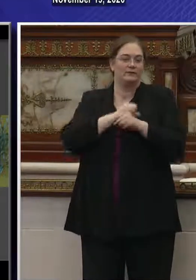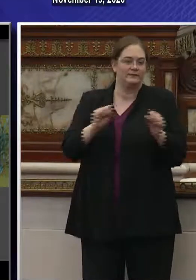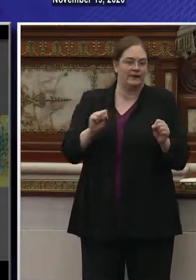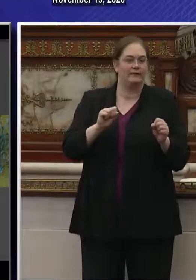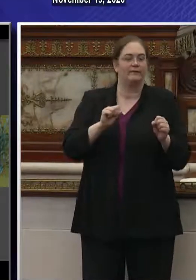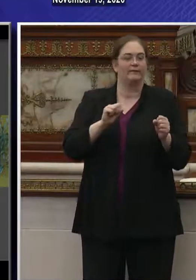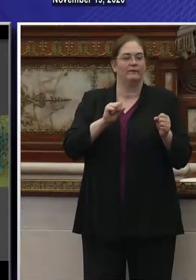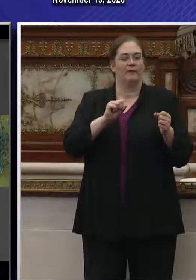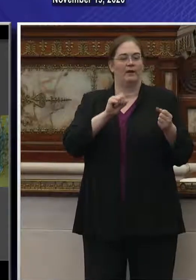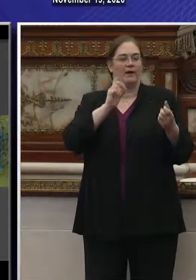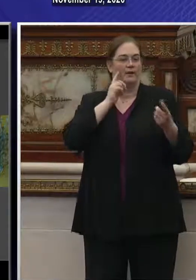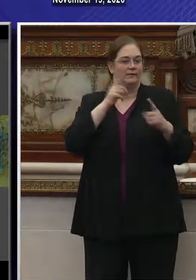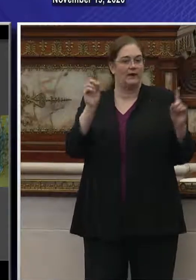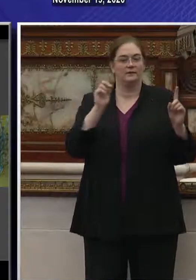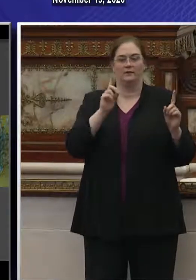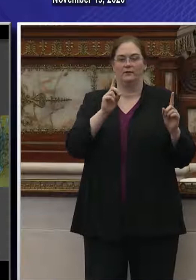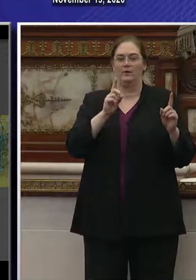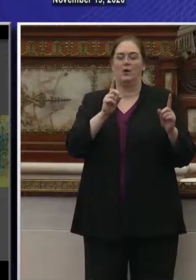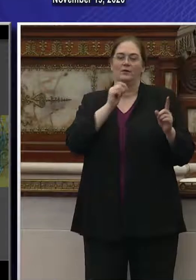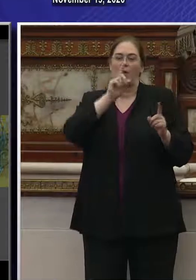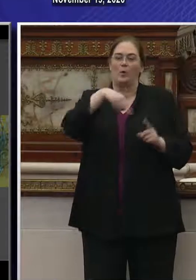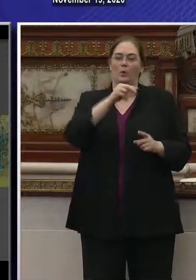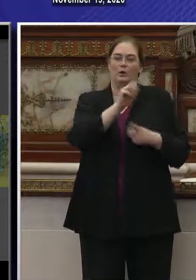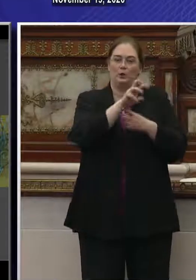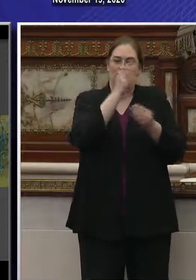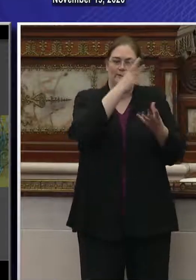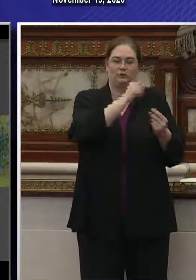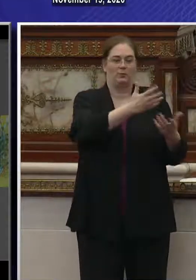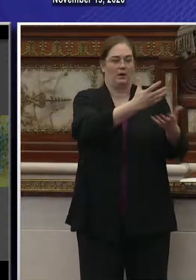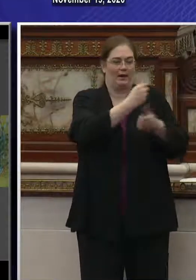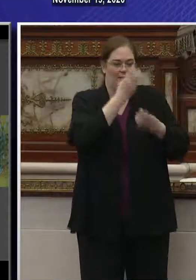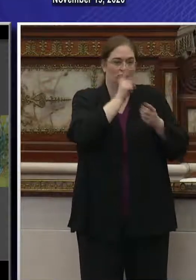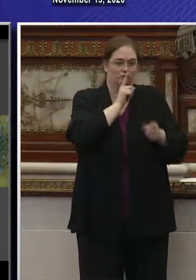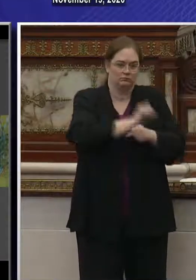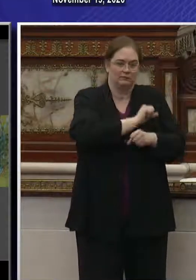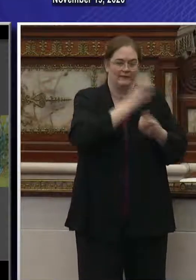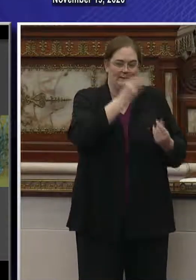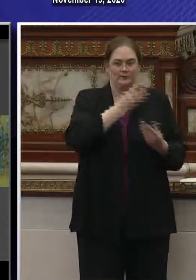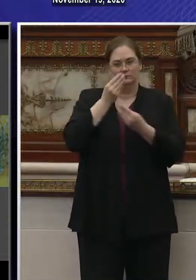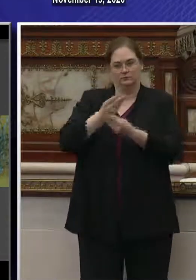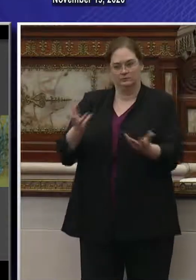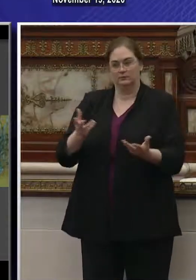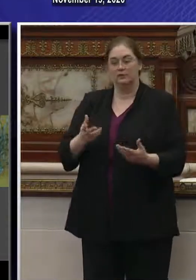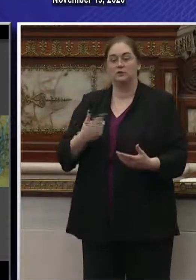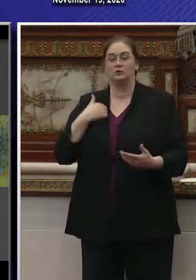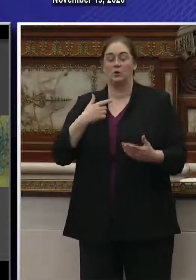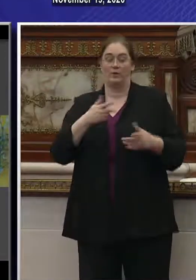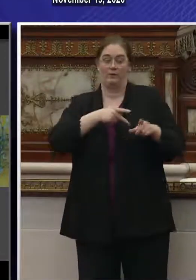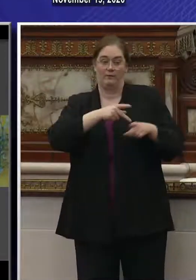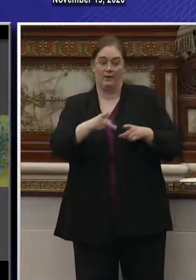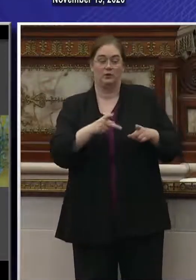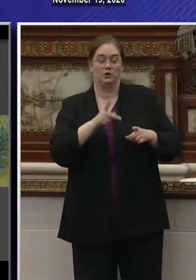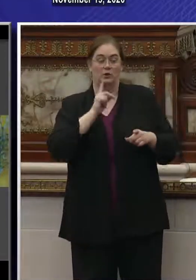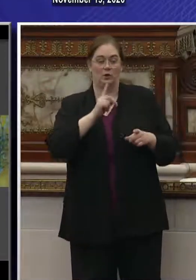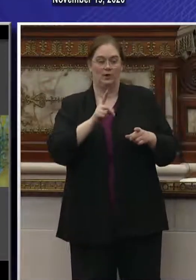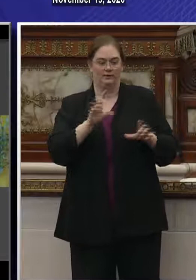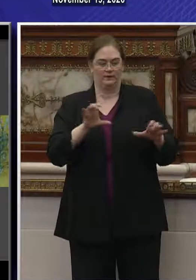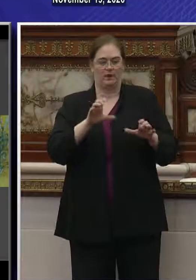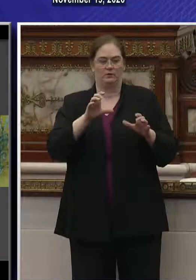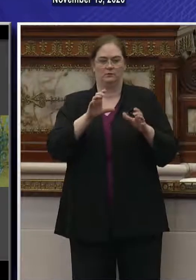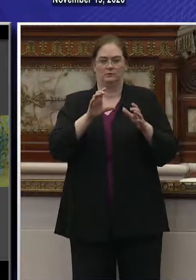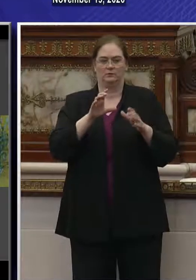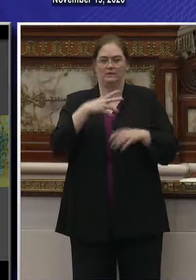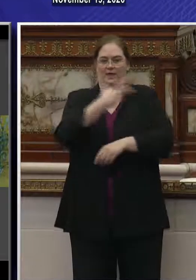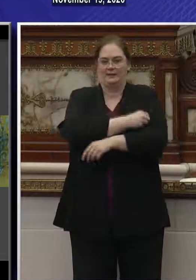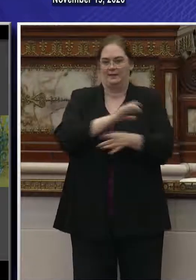reports that have just come out. So we're working with communications professionals who have actually done research on vaccine messaging so